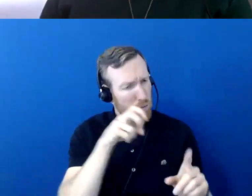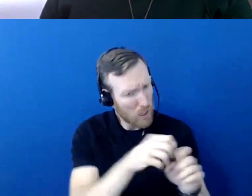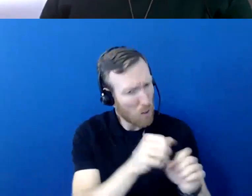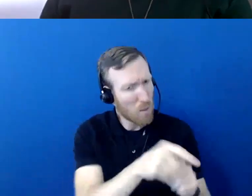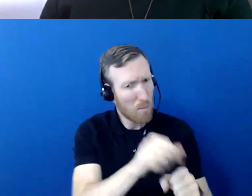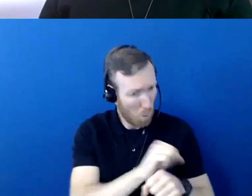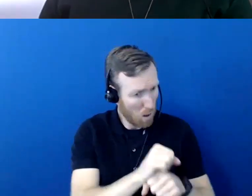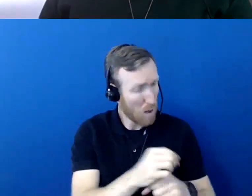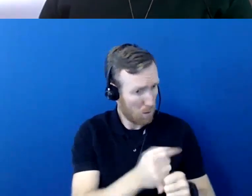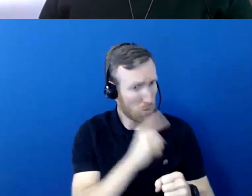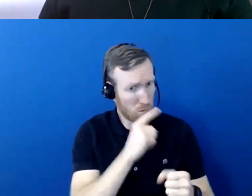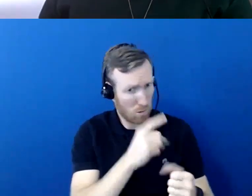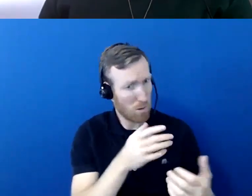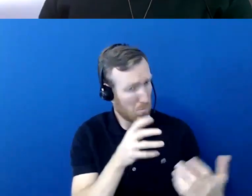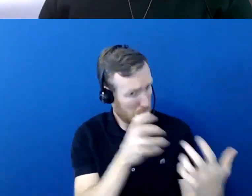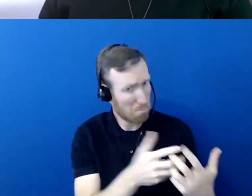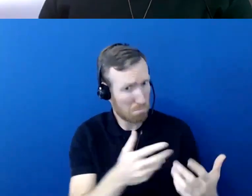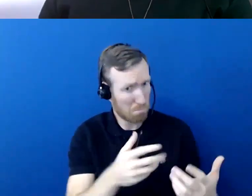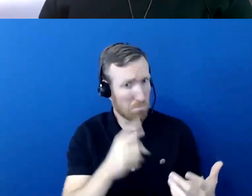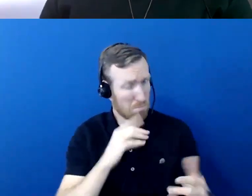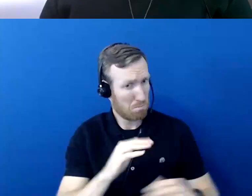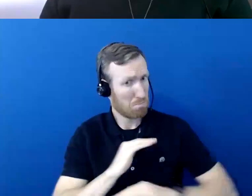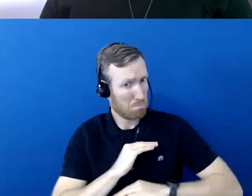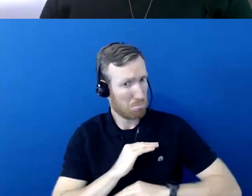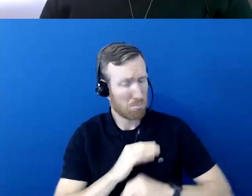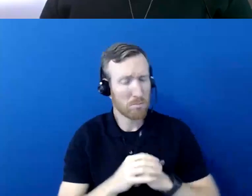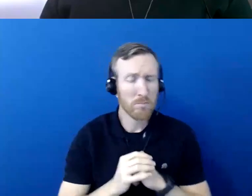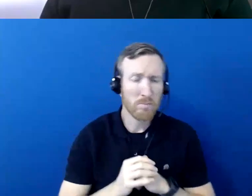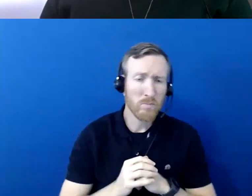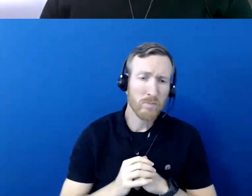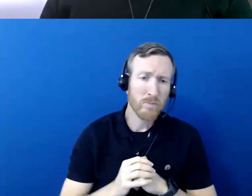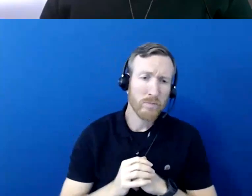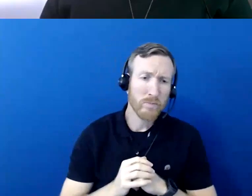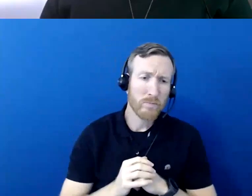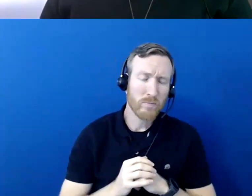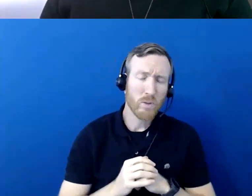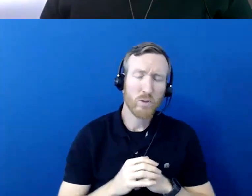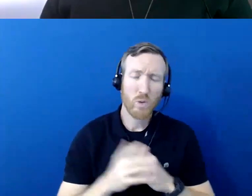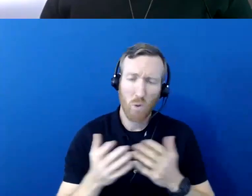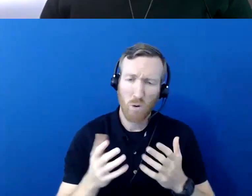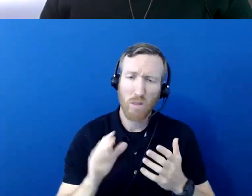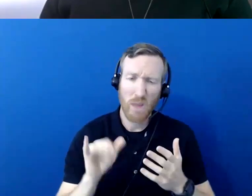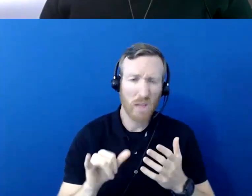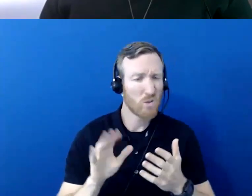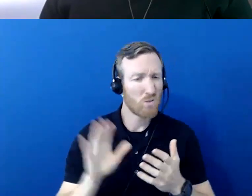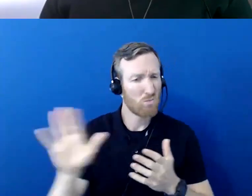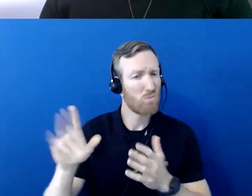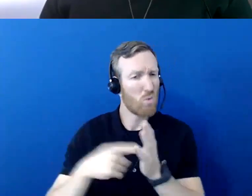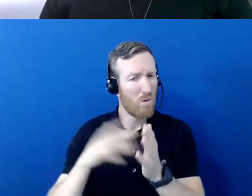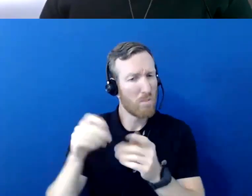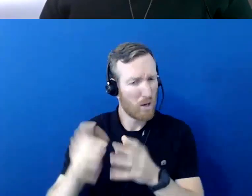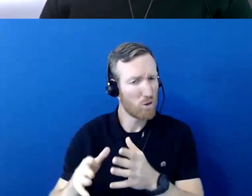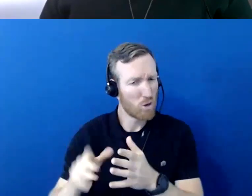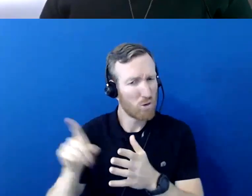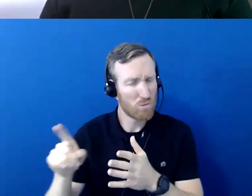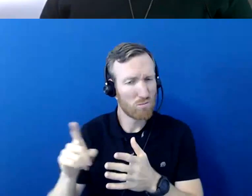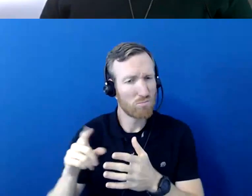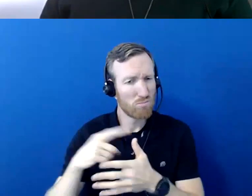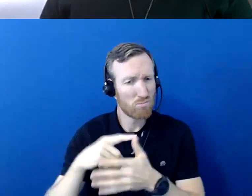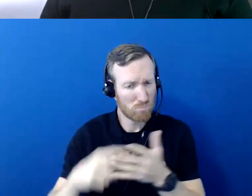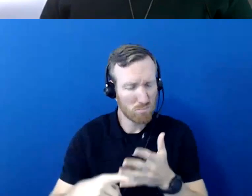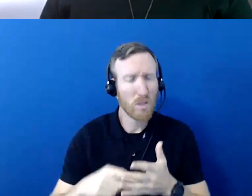things are still working well. So that there's those are key roles for managers. Now, there